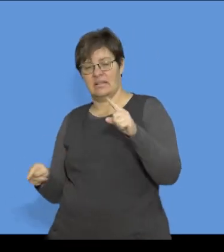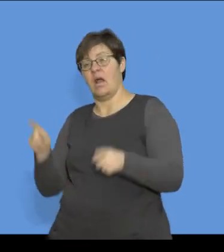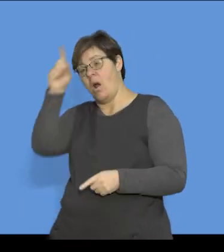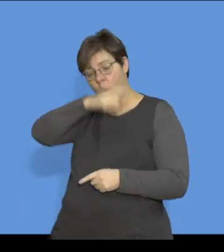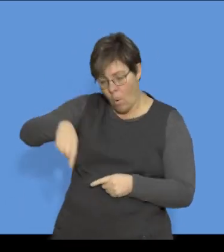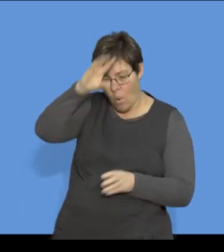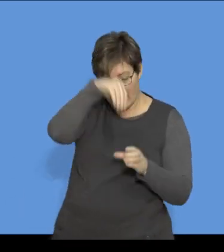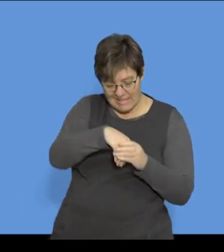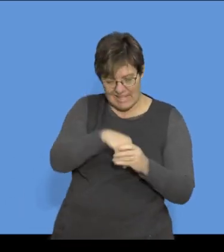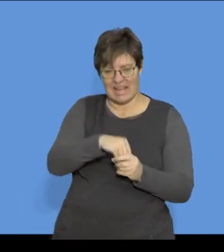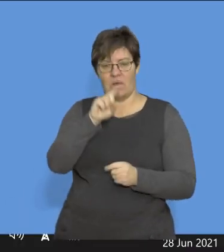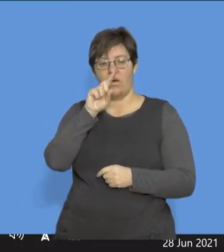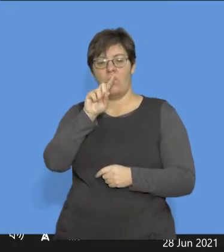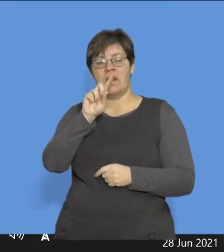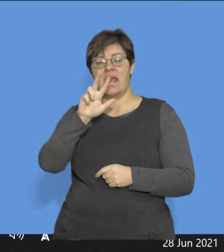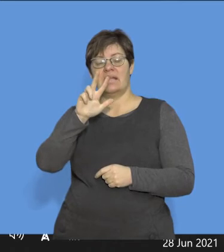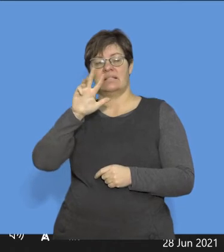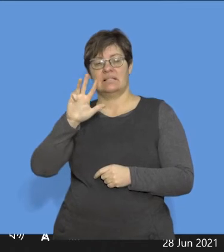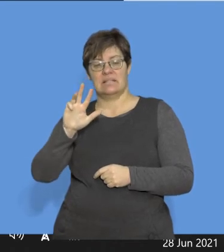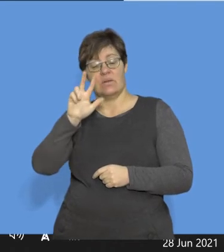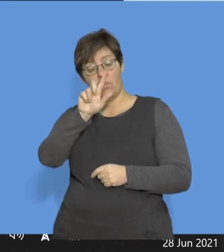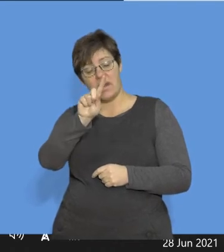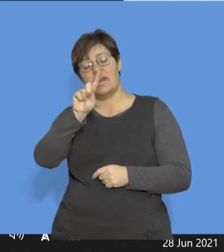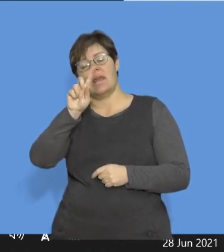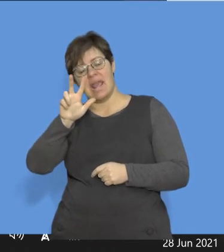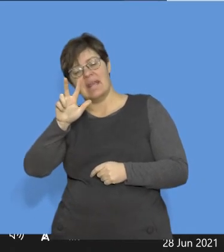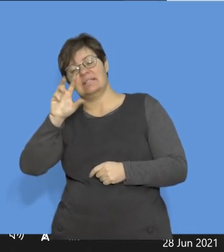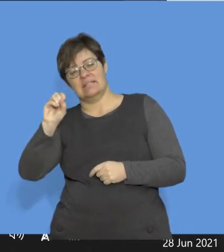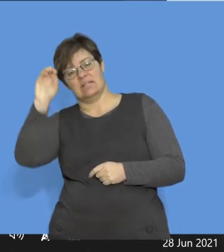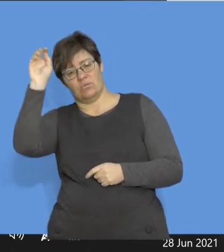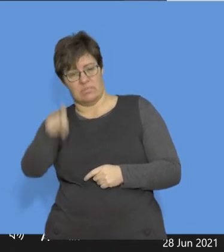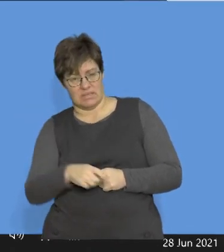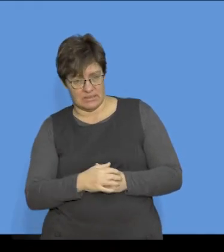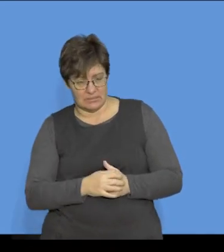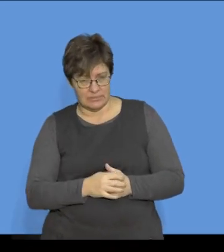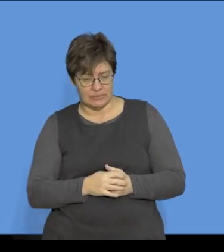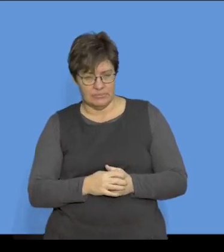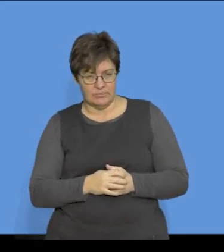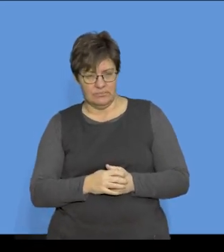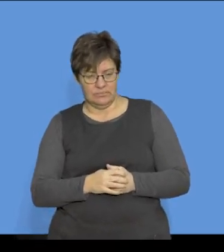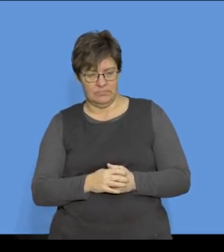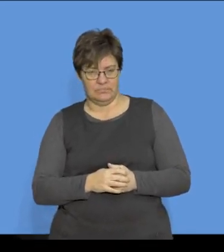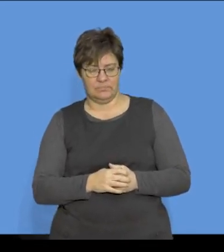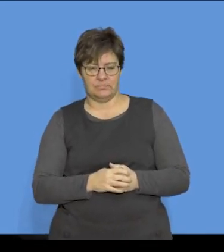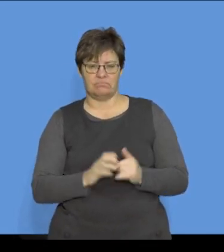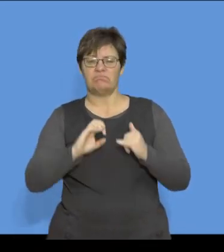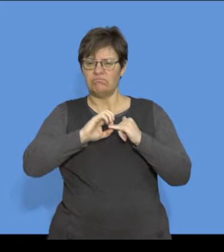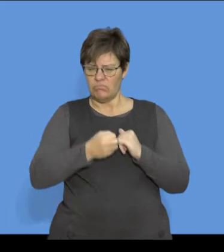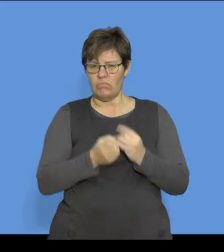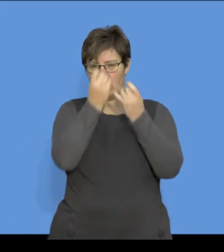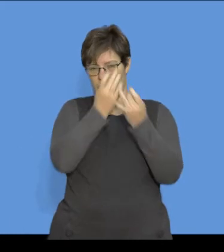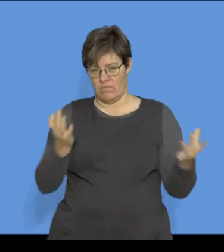give you 90 degrees, 180 degrees, right? So that's what we are trying to say here with